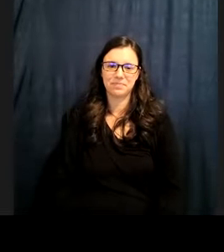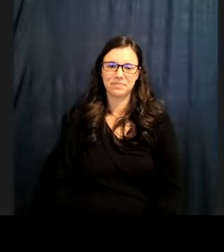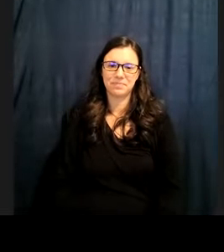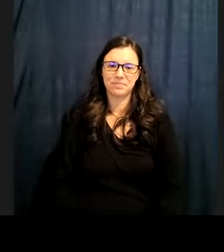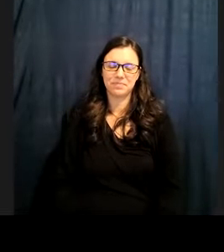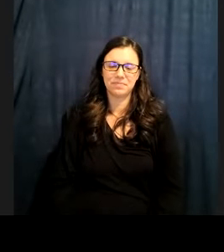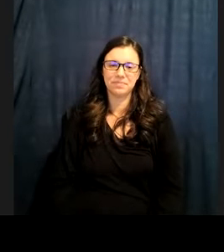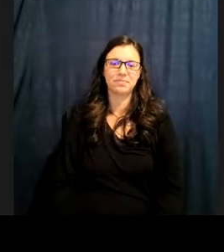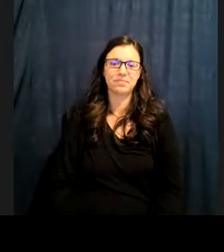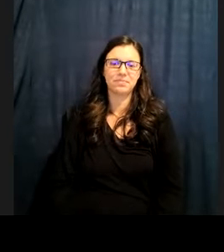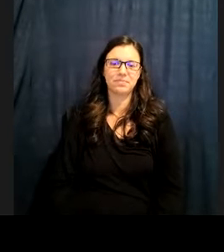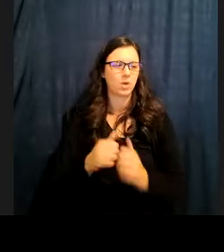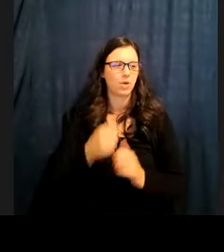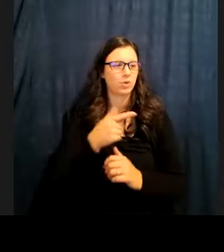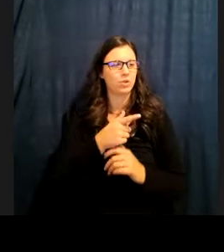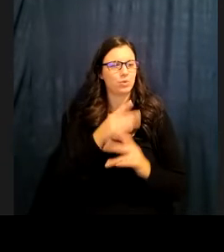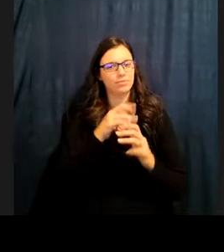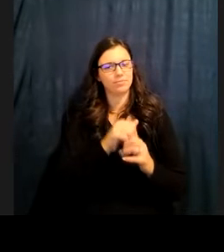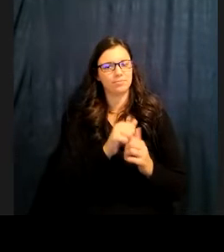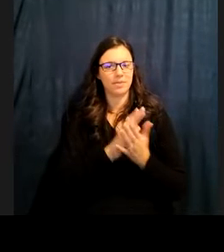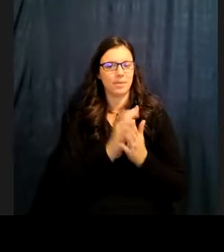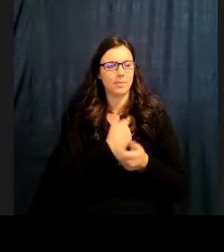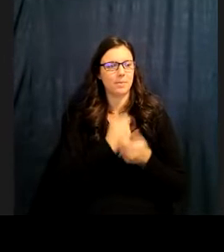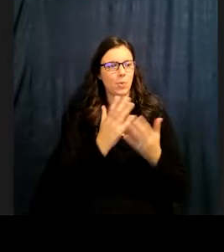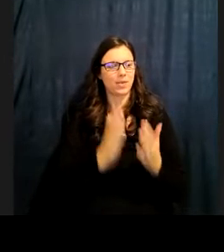So how did you get drawn to being a poet?